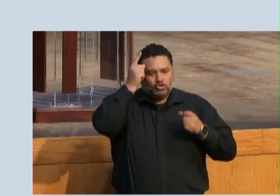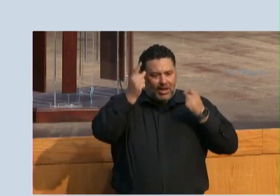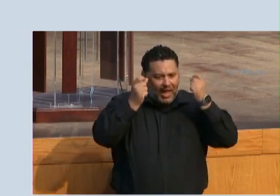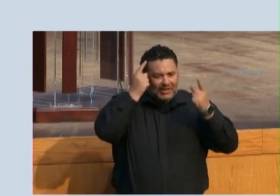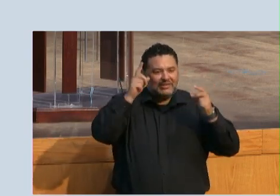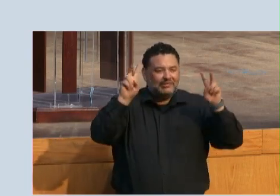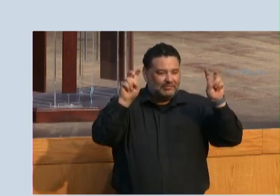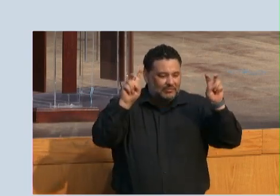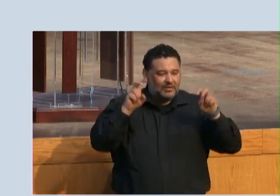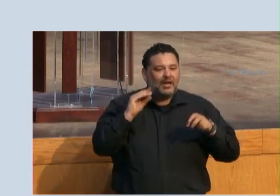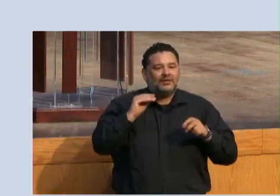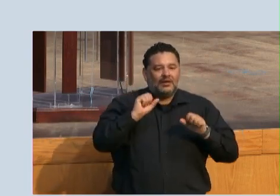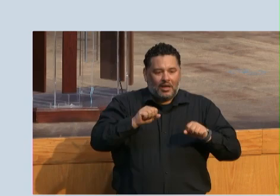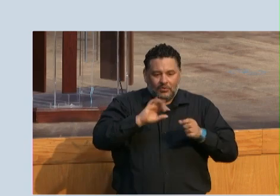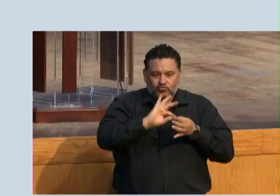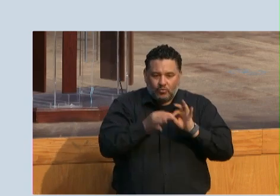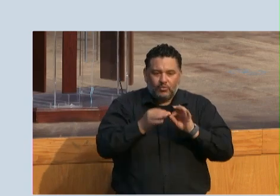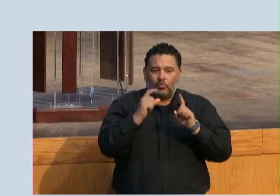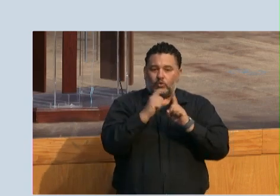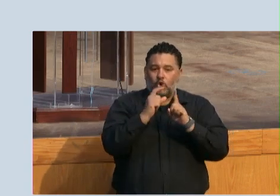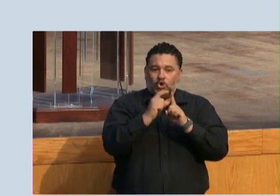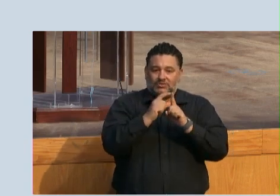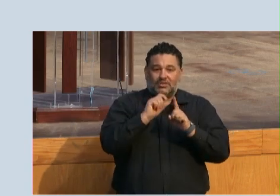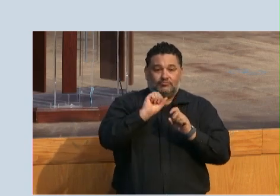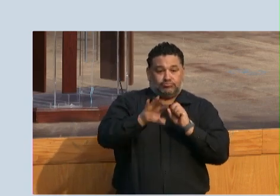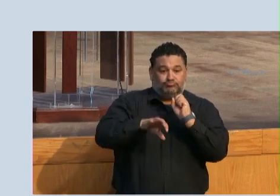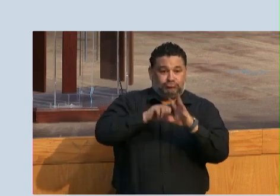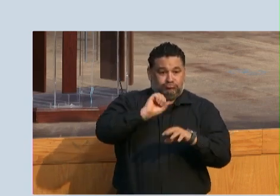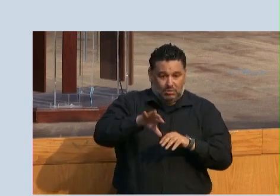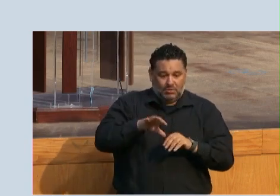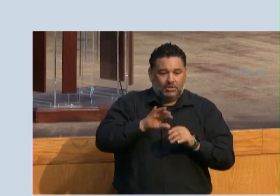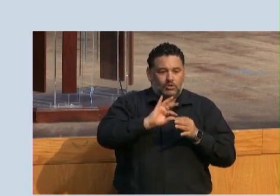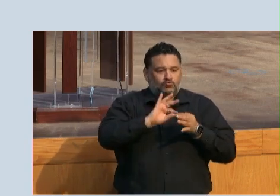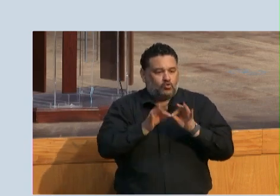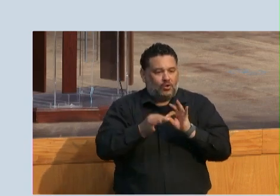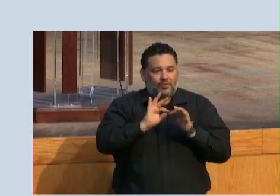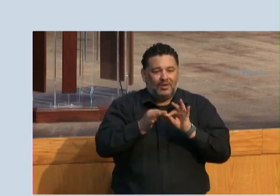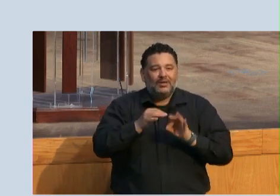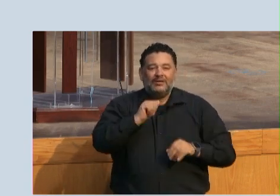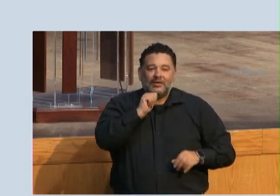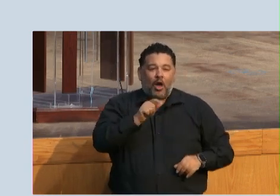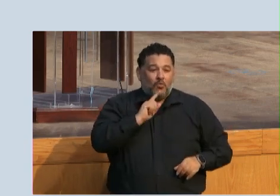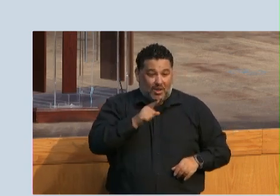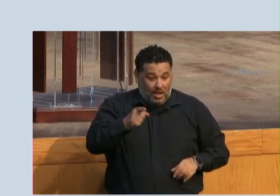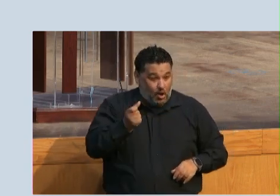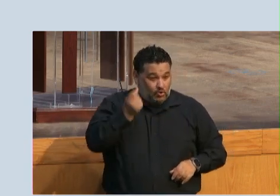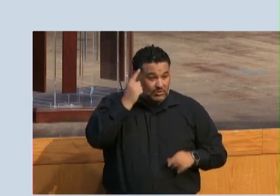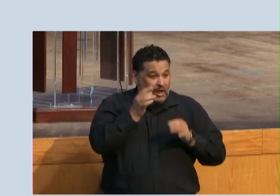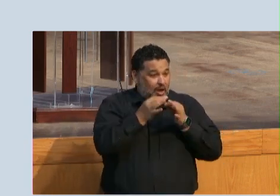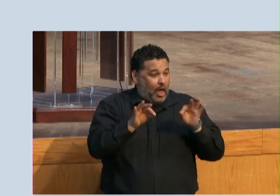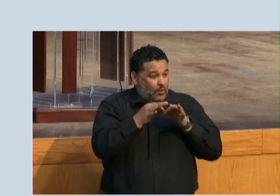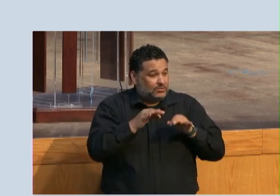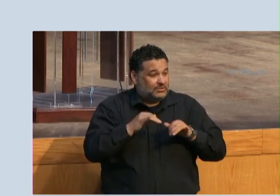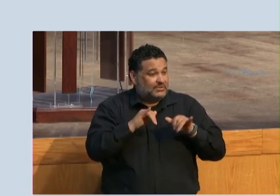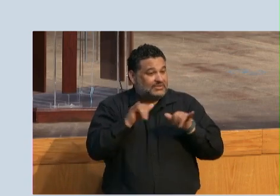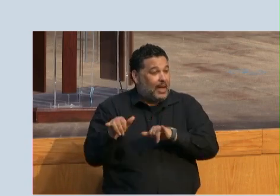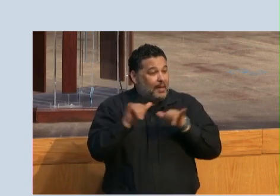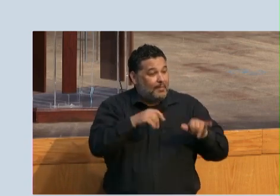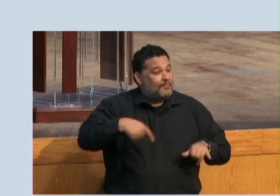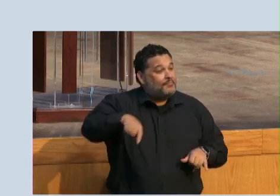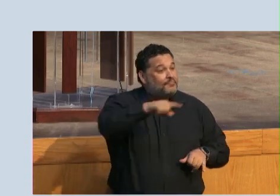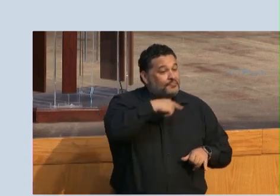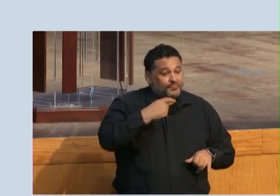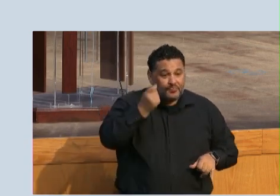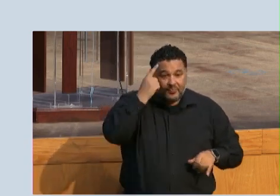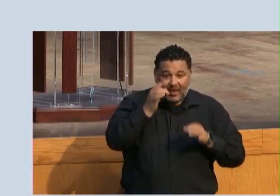it interprets the words that are being given to it. Now, it's not really understanding language in the same way that you or I do, but it's